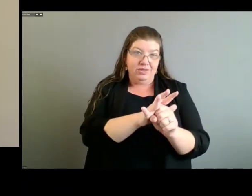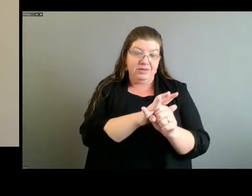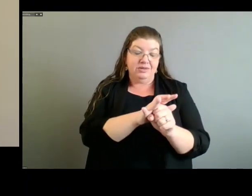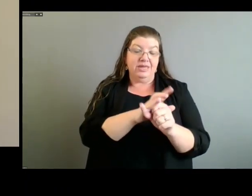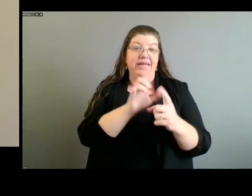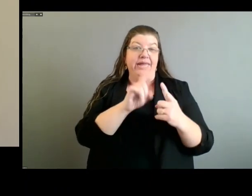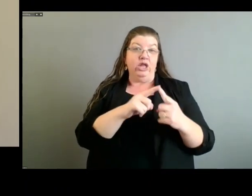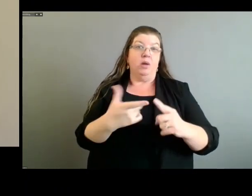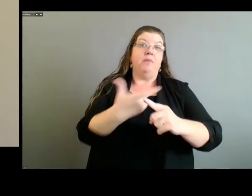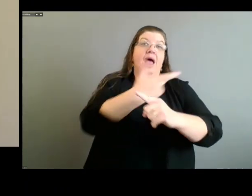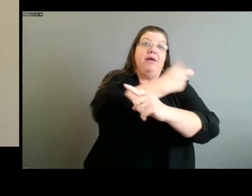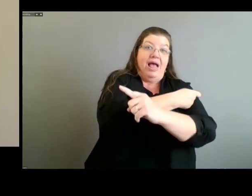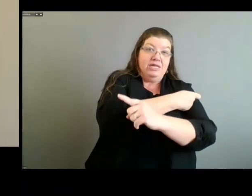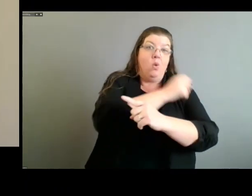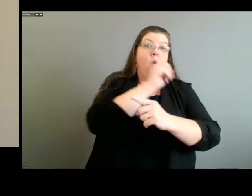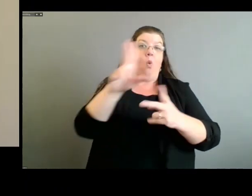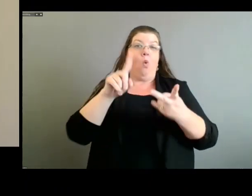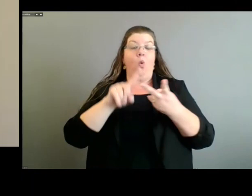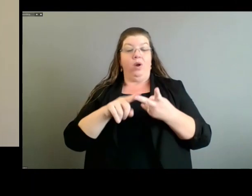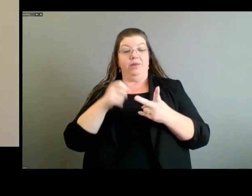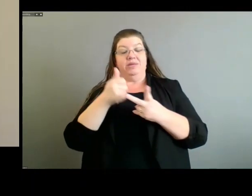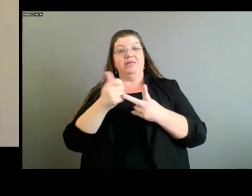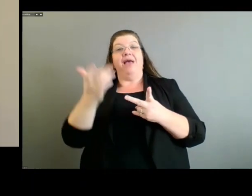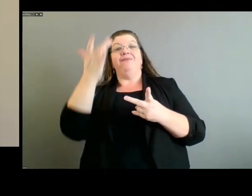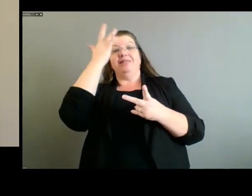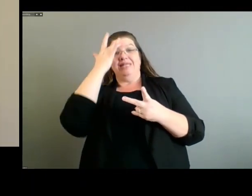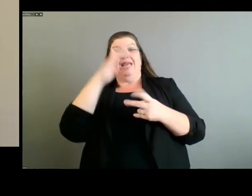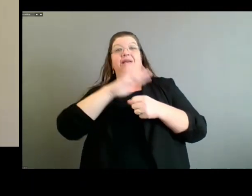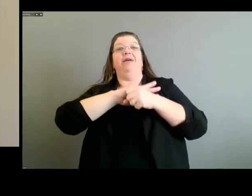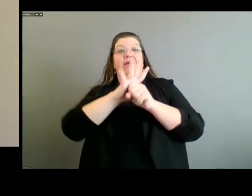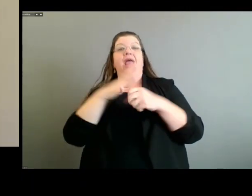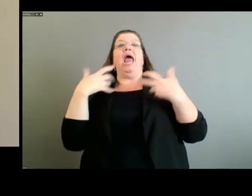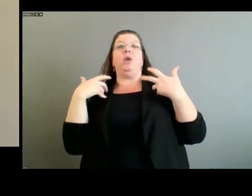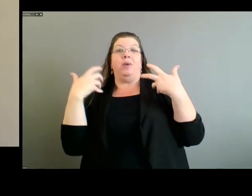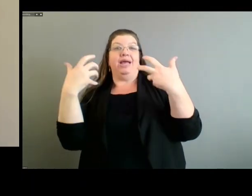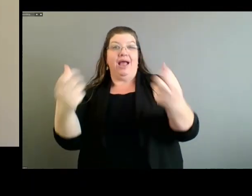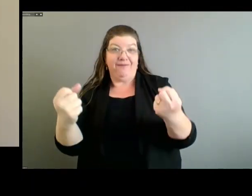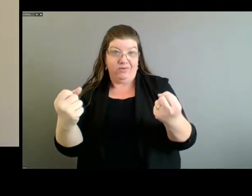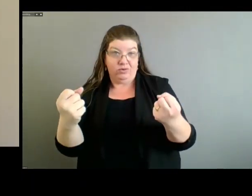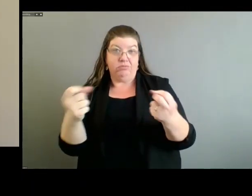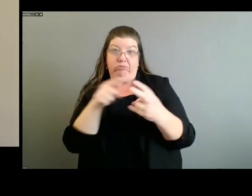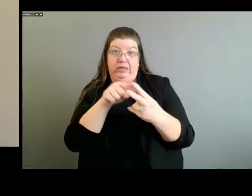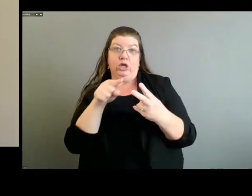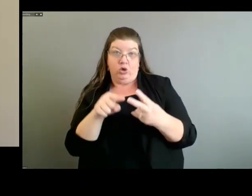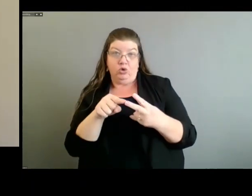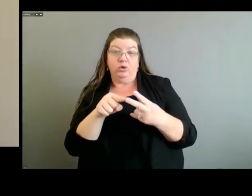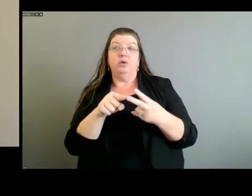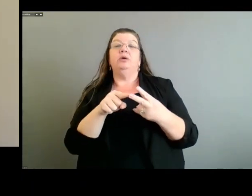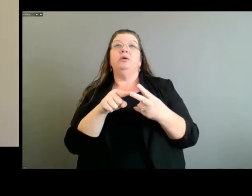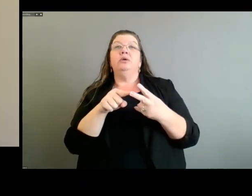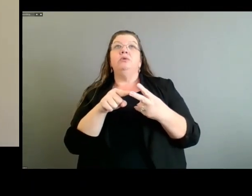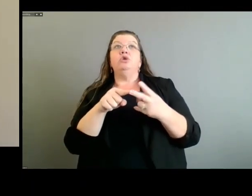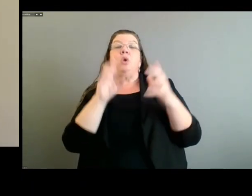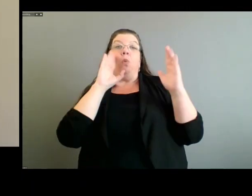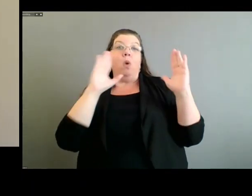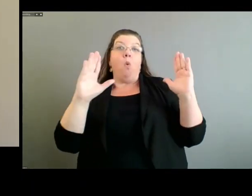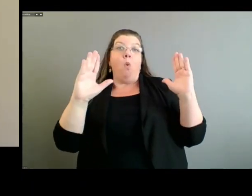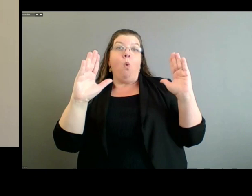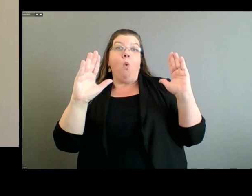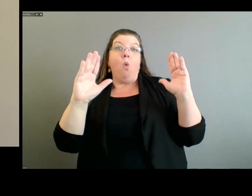vaccination or by having recovered from the natural infection. So we are hoping to get